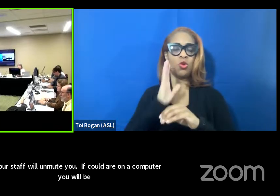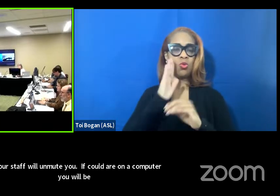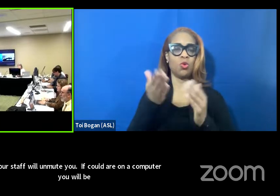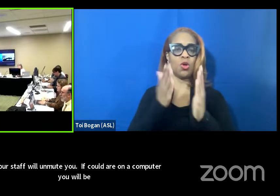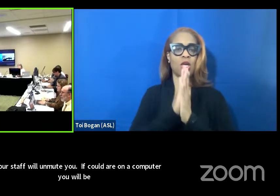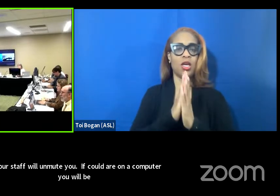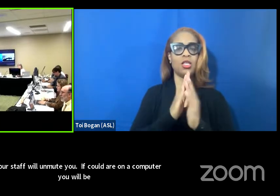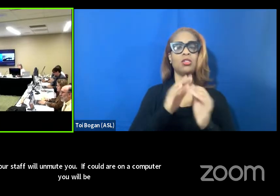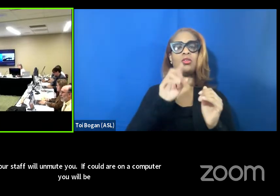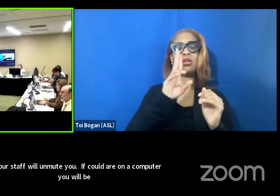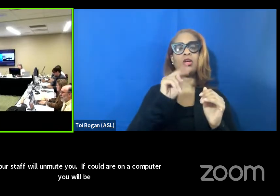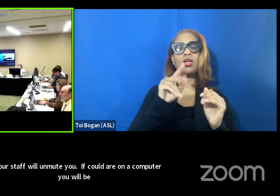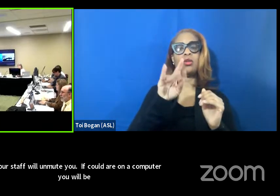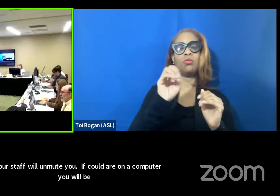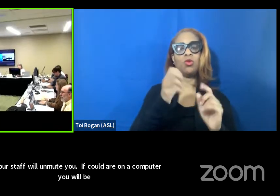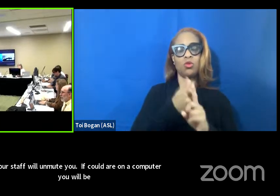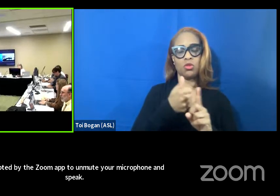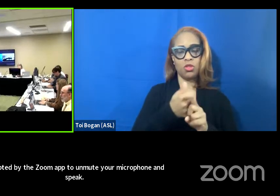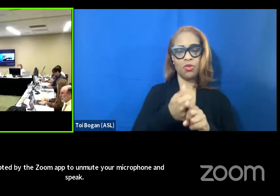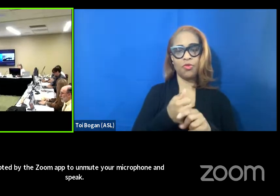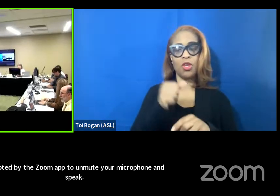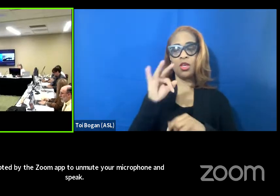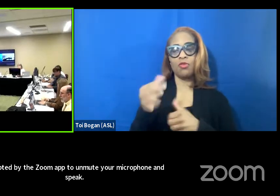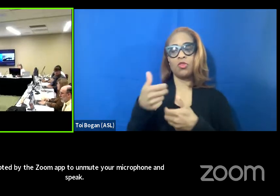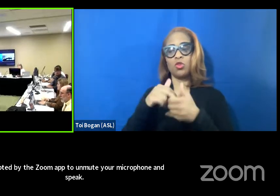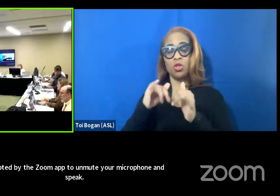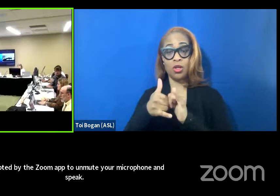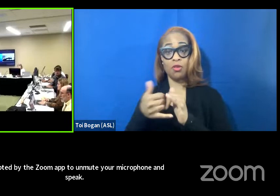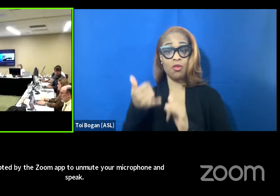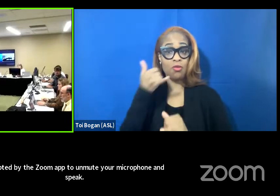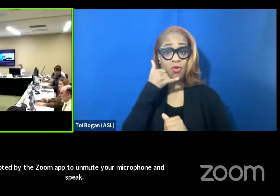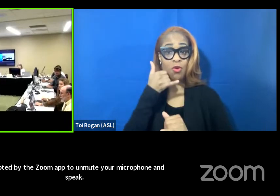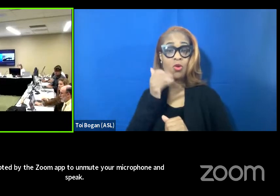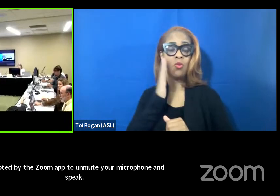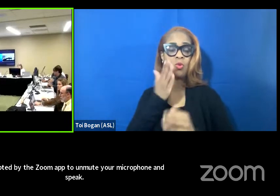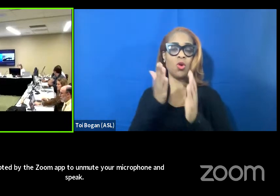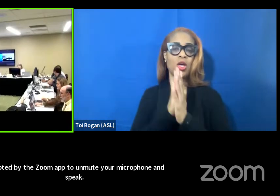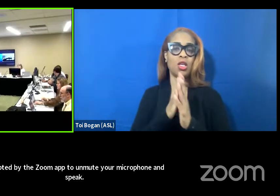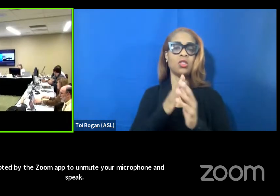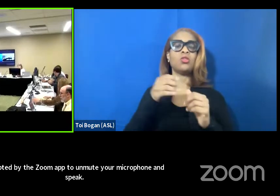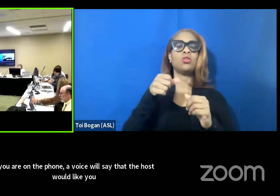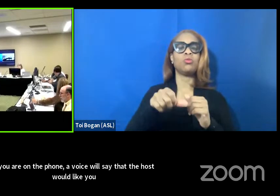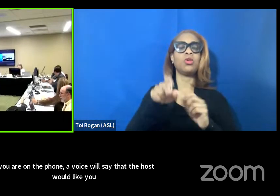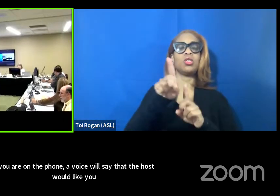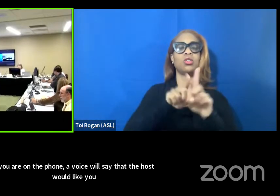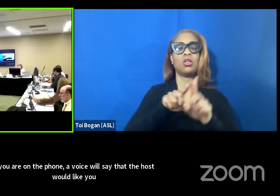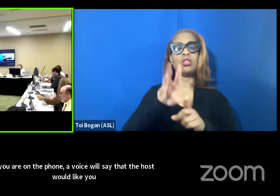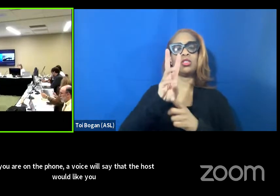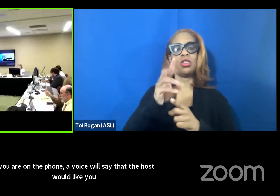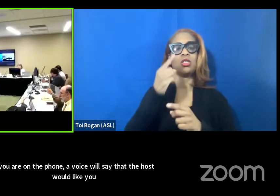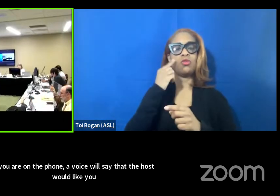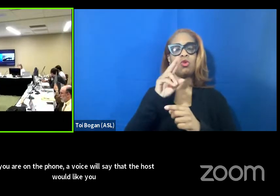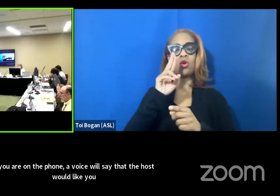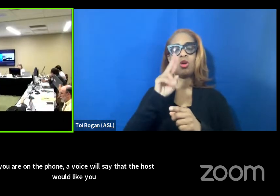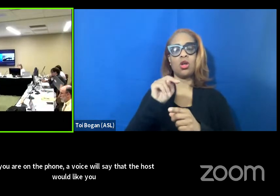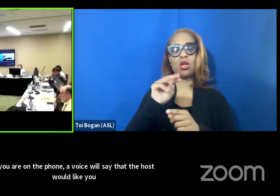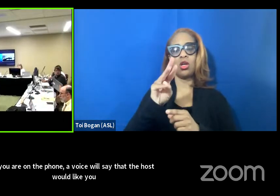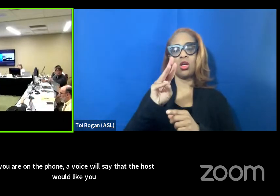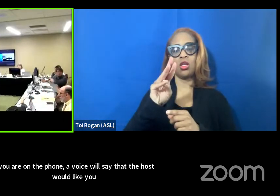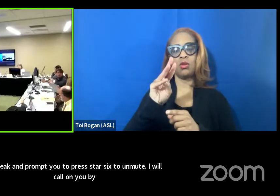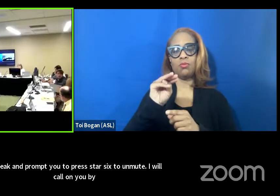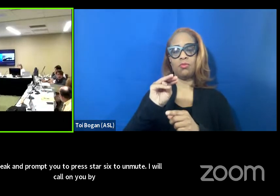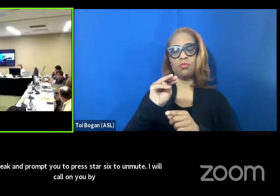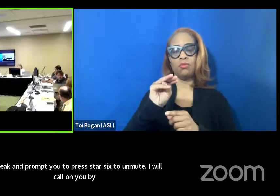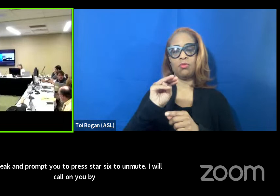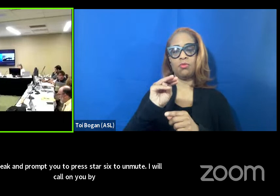unmute your microphone and speak if you are on the phone a voice will say that the host would like you to speak and prompt you to press star six to unmute i will call